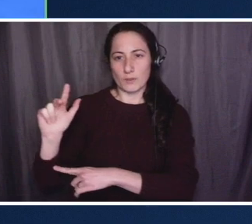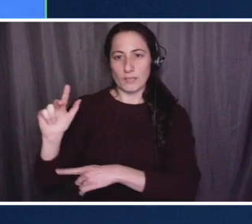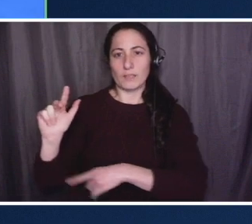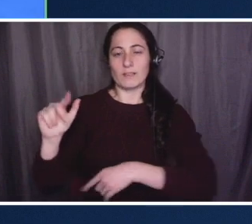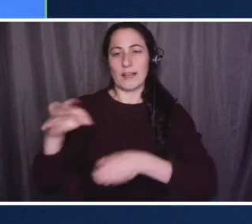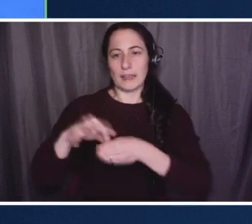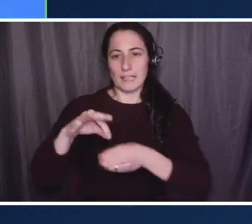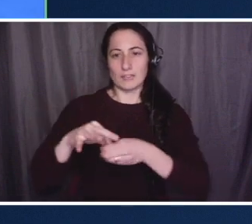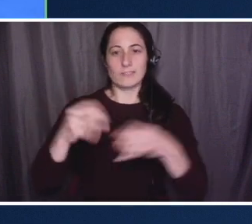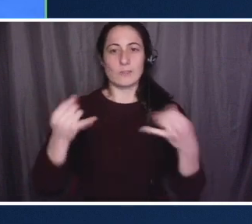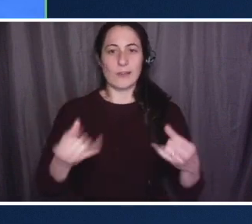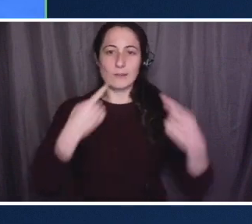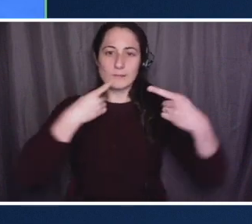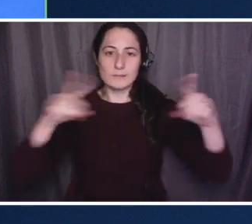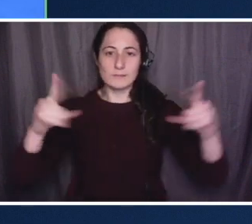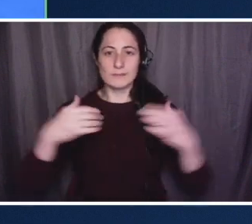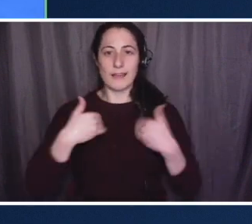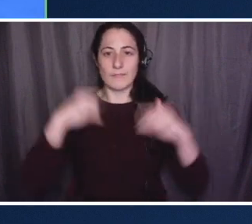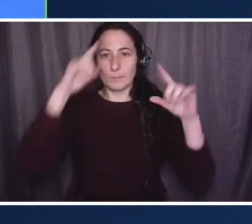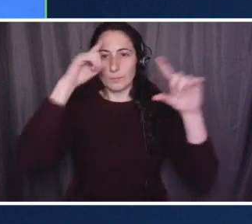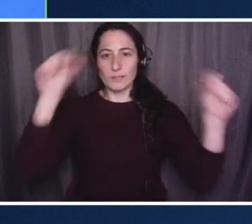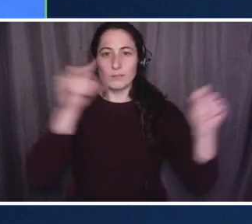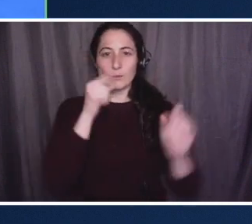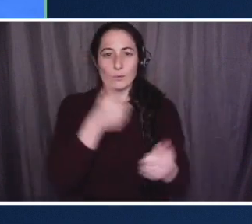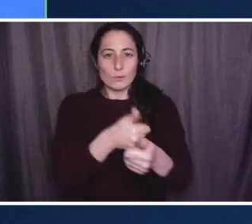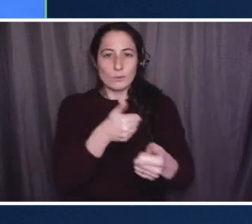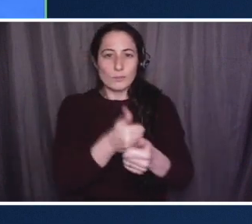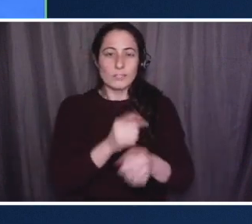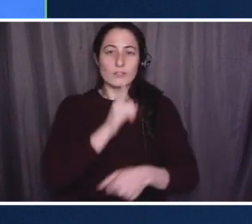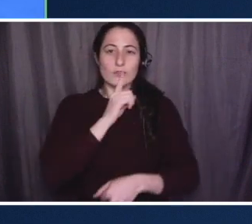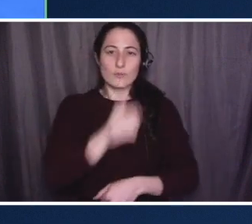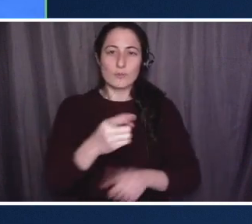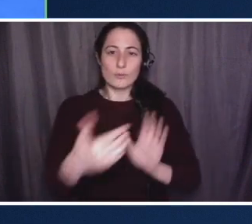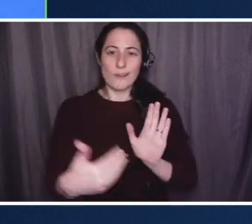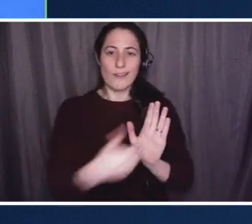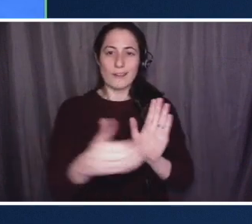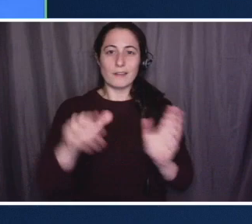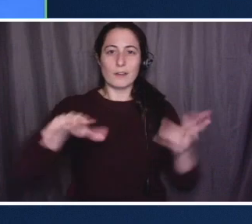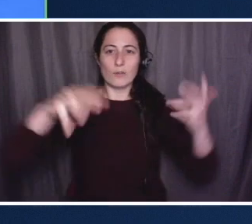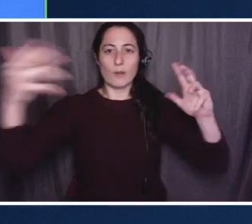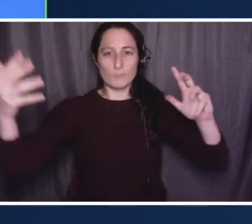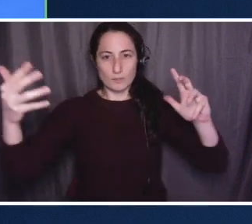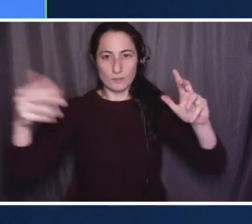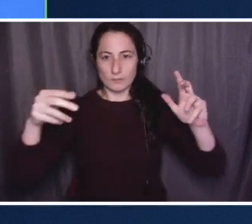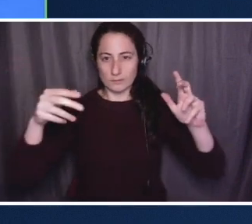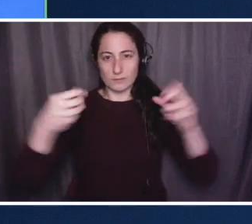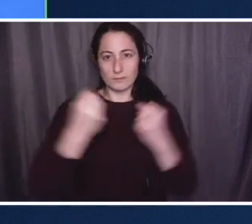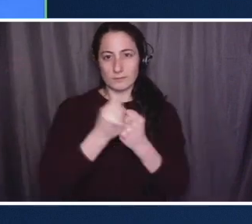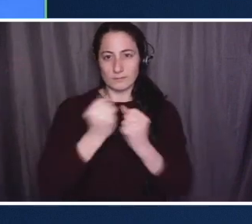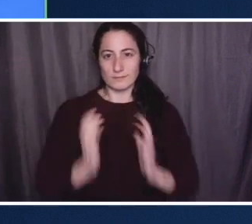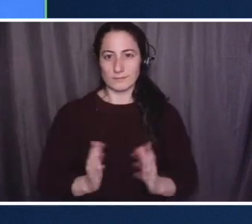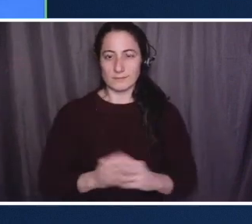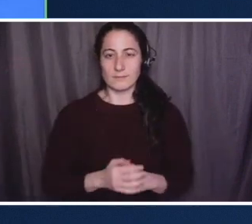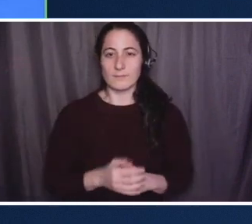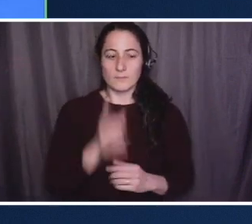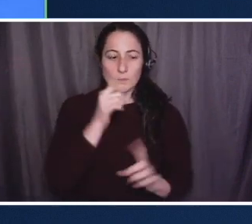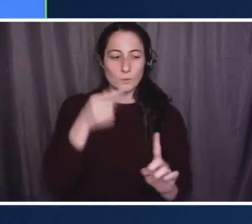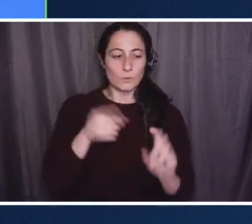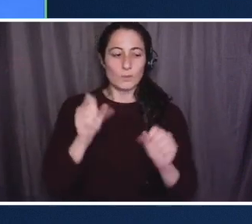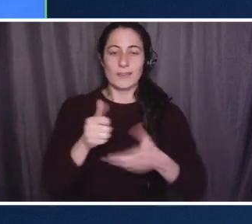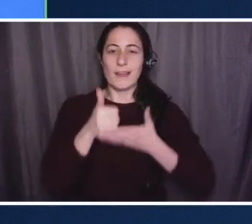have a president who is a true anti-corruption crusader, who at least can help turn the